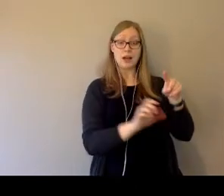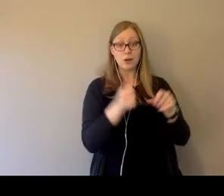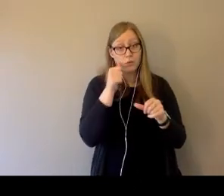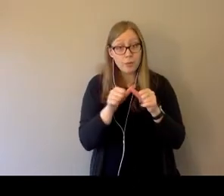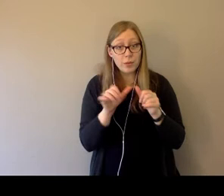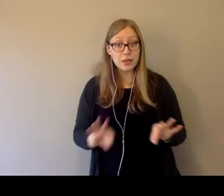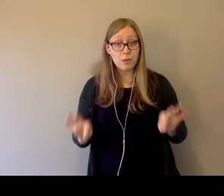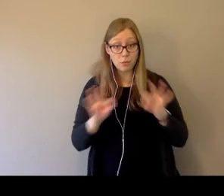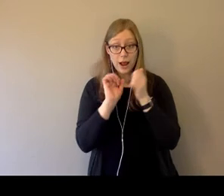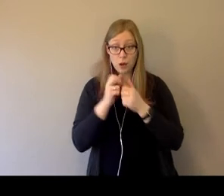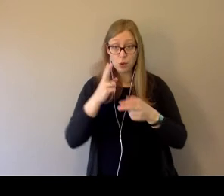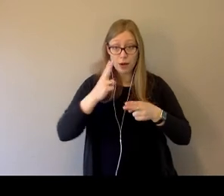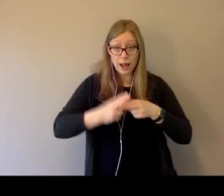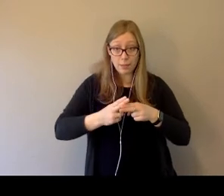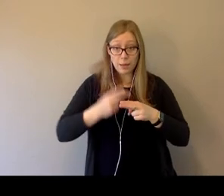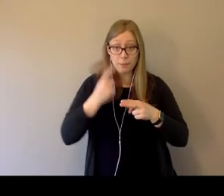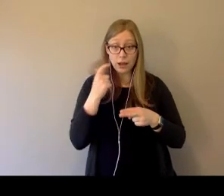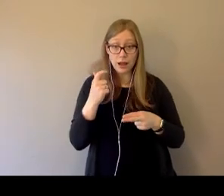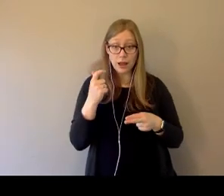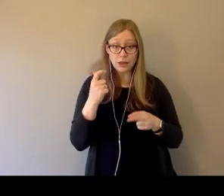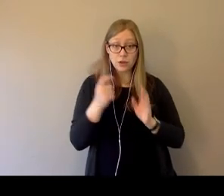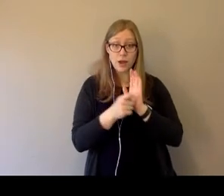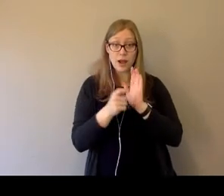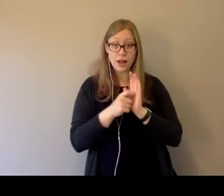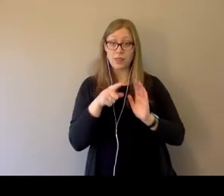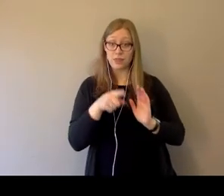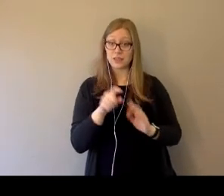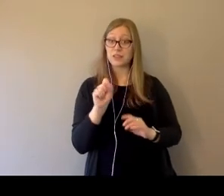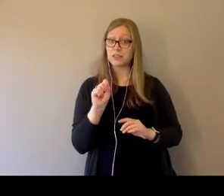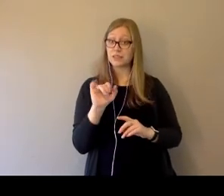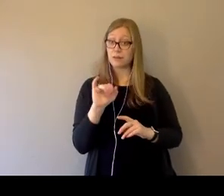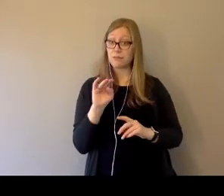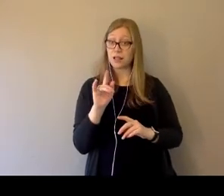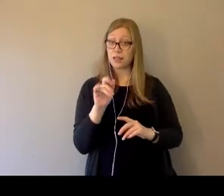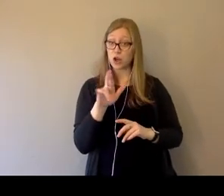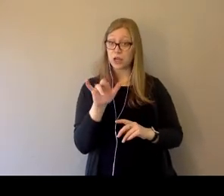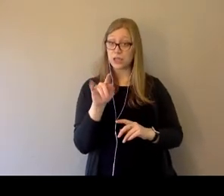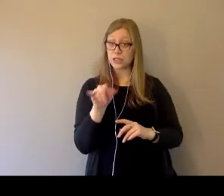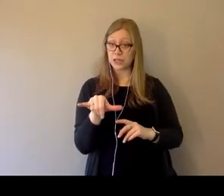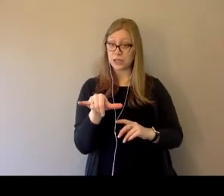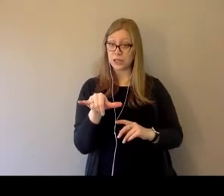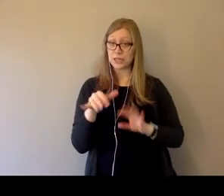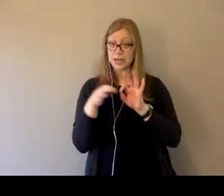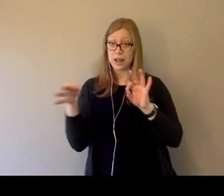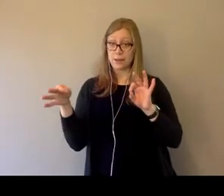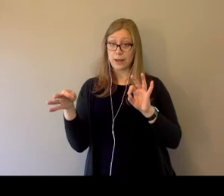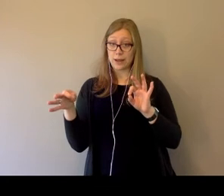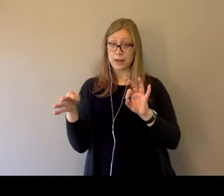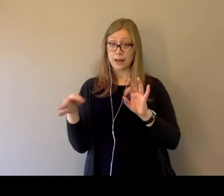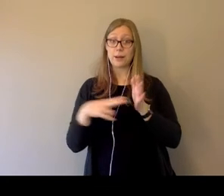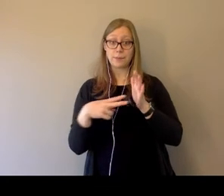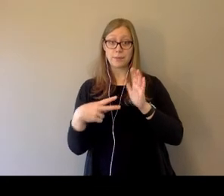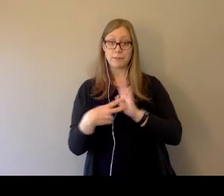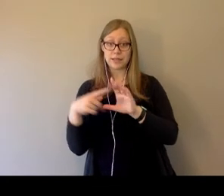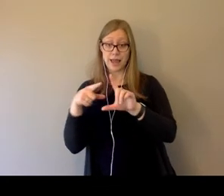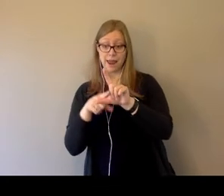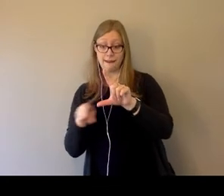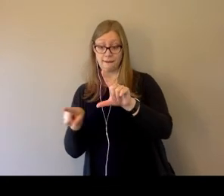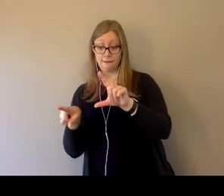because writing this similarity statement implies that angle A